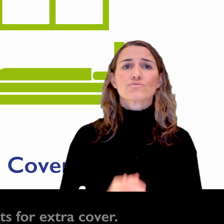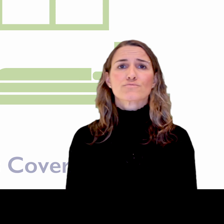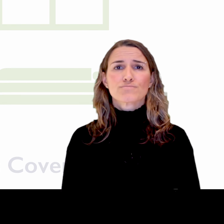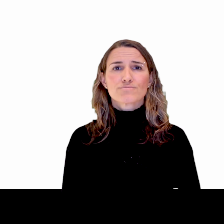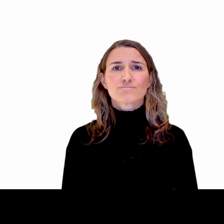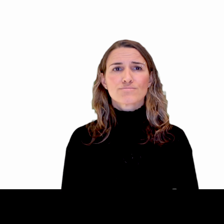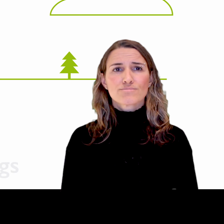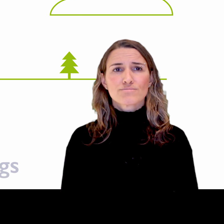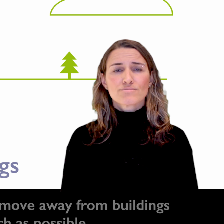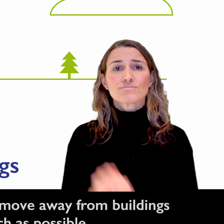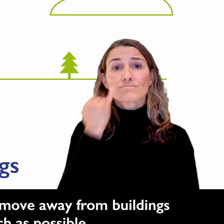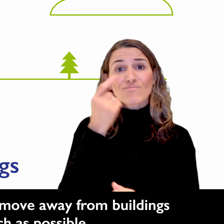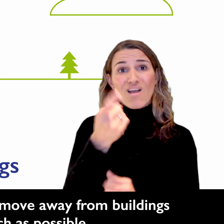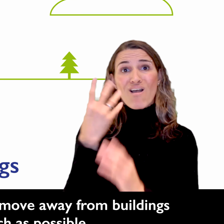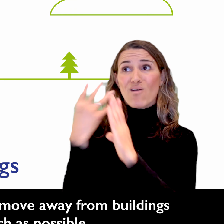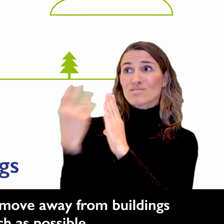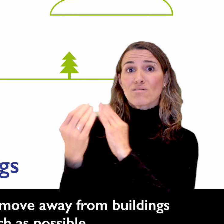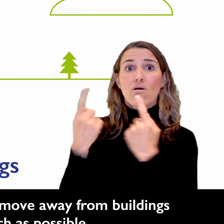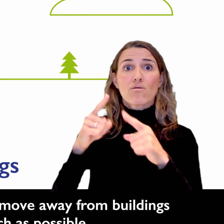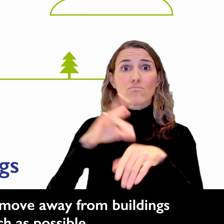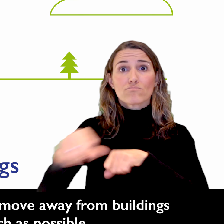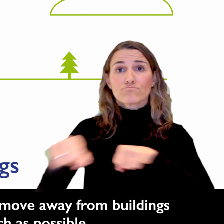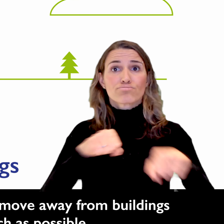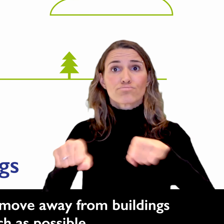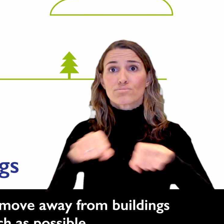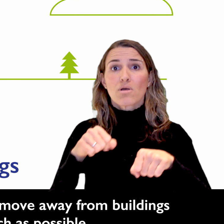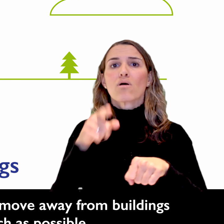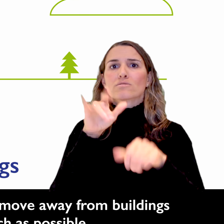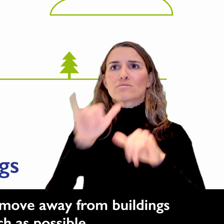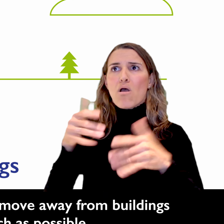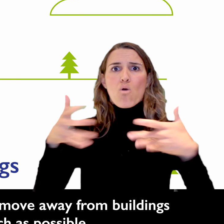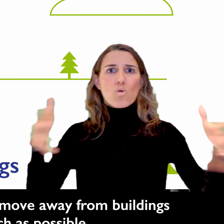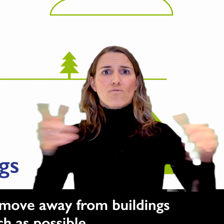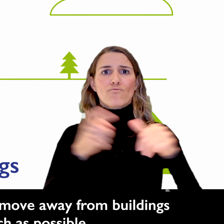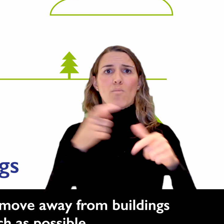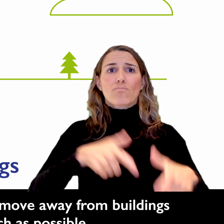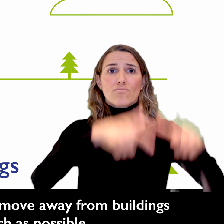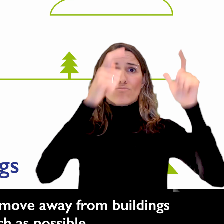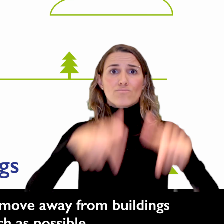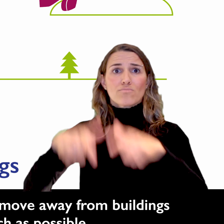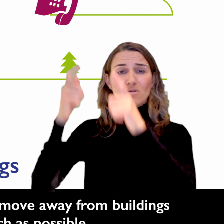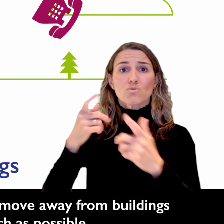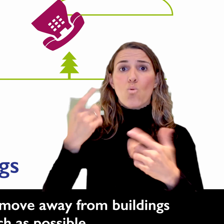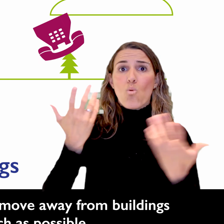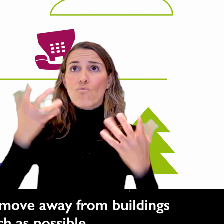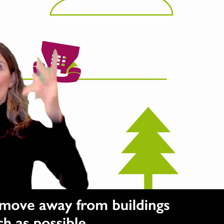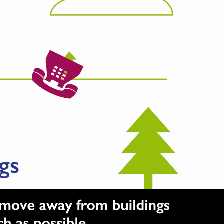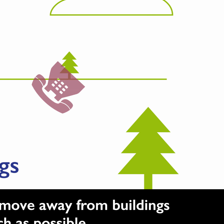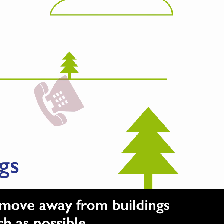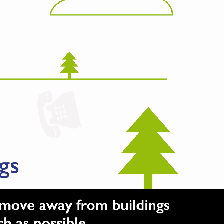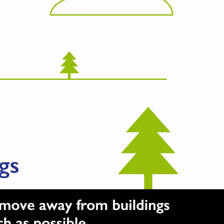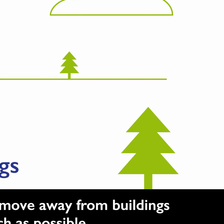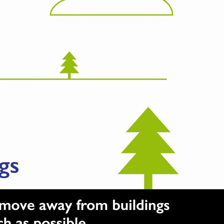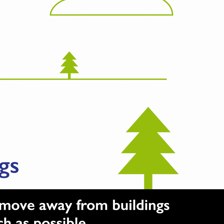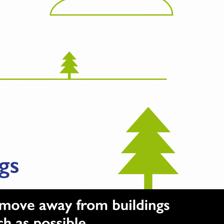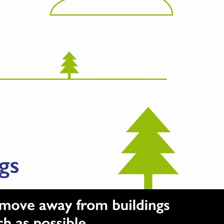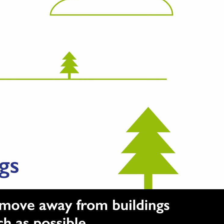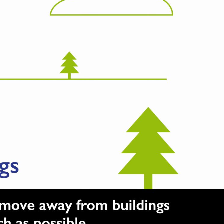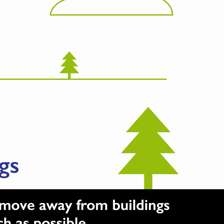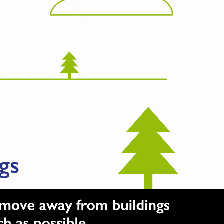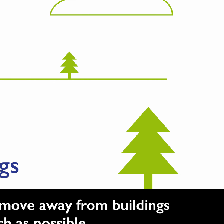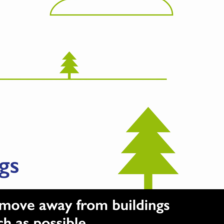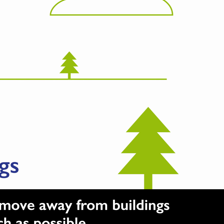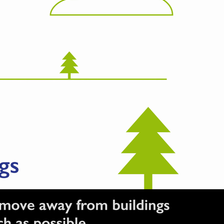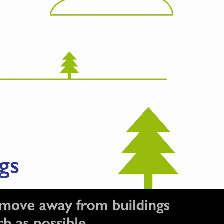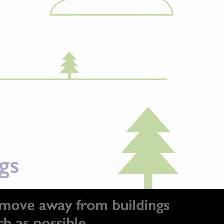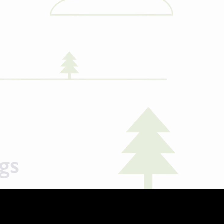cover. If you're outside when an earthquake occurs, move away from buildings and falling or flying objects as much